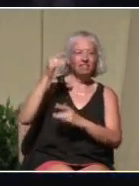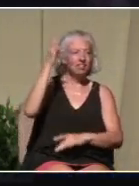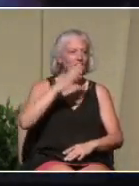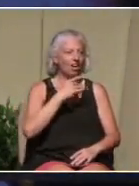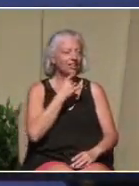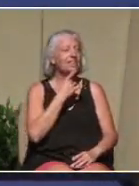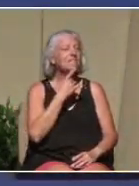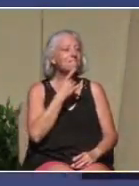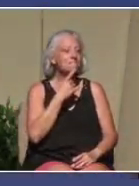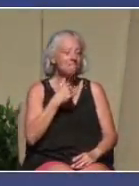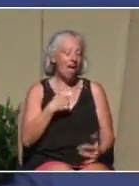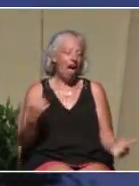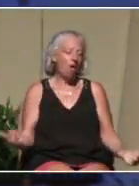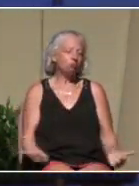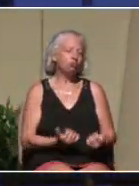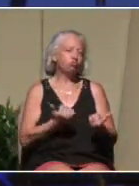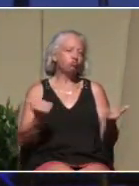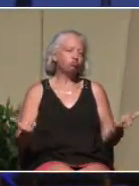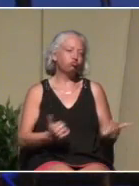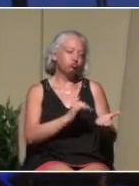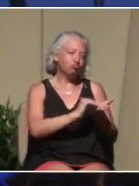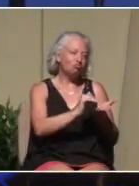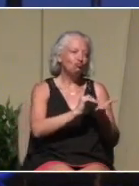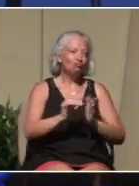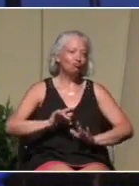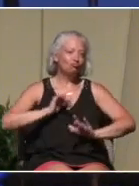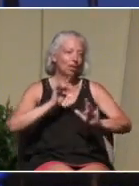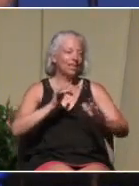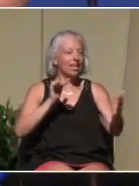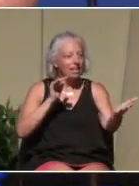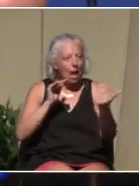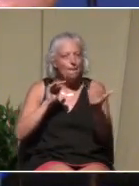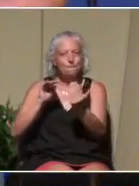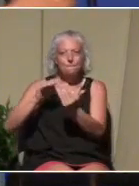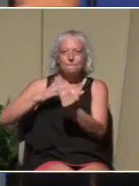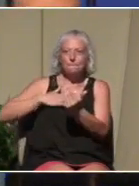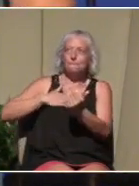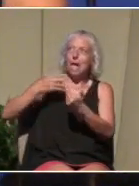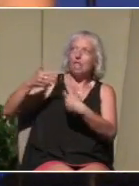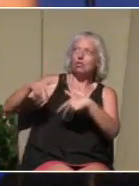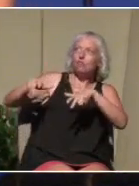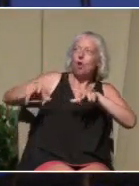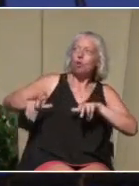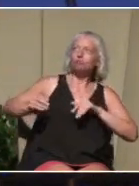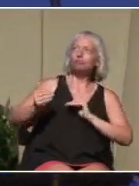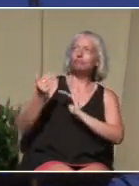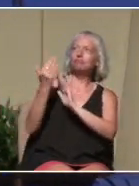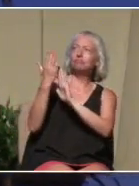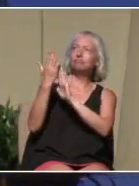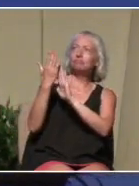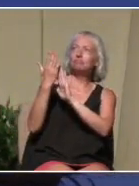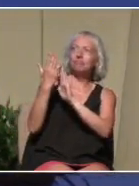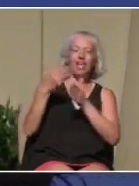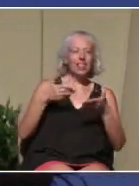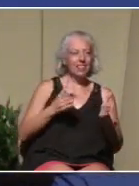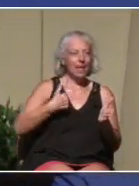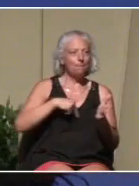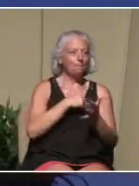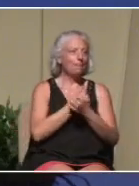God says, "I have it in rich supply. Just come to my throne. Come to me and let me love on